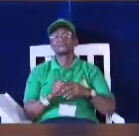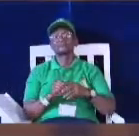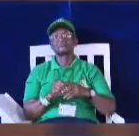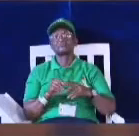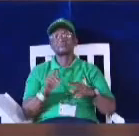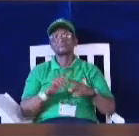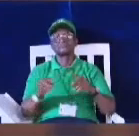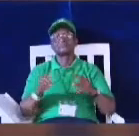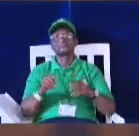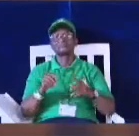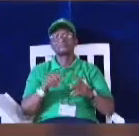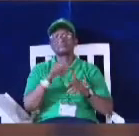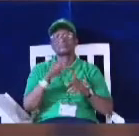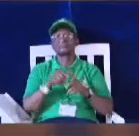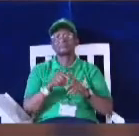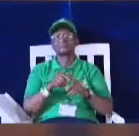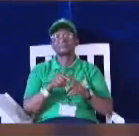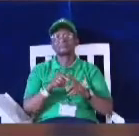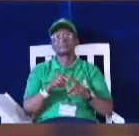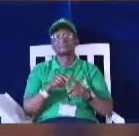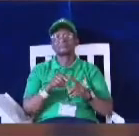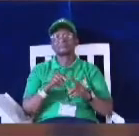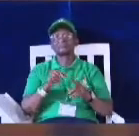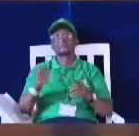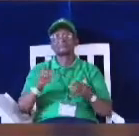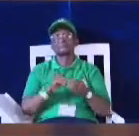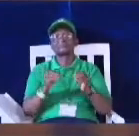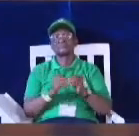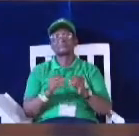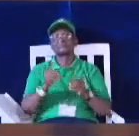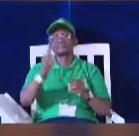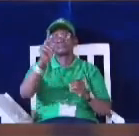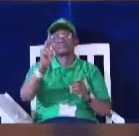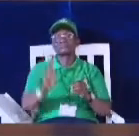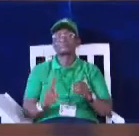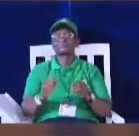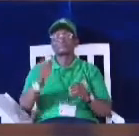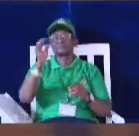But whenever a number can be divided by two,